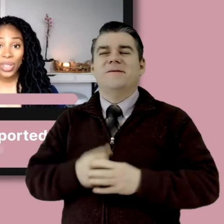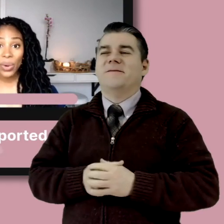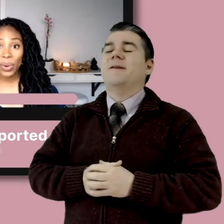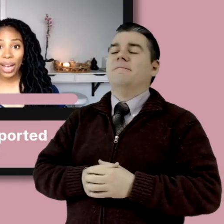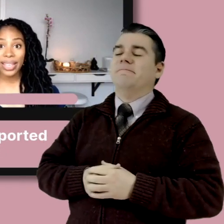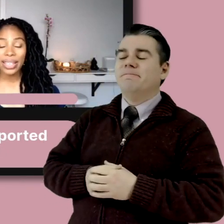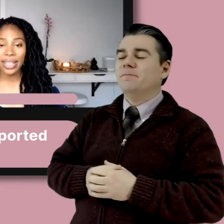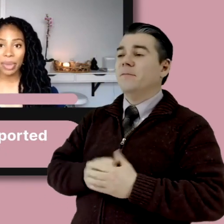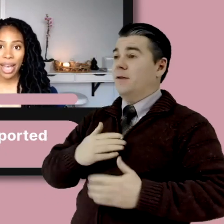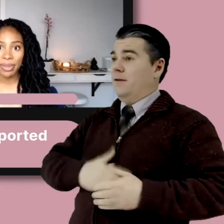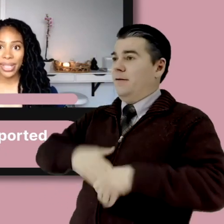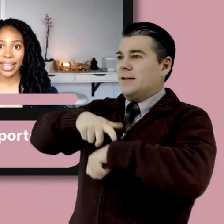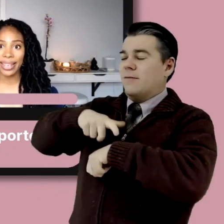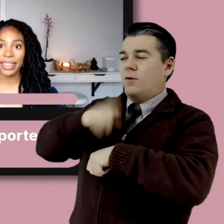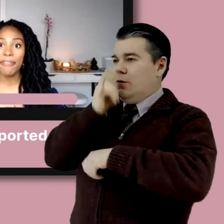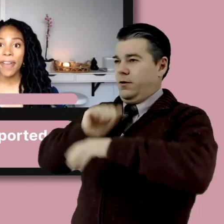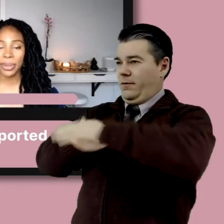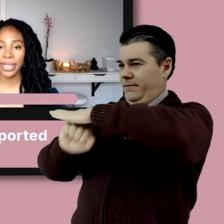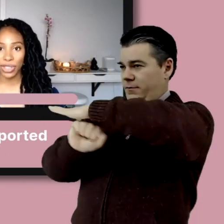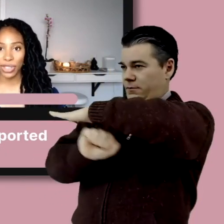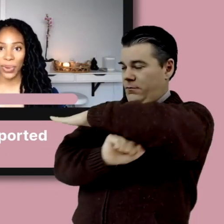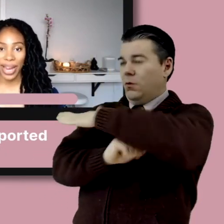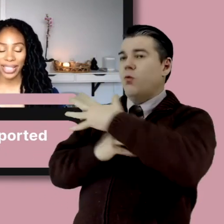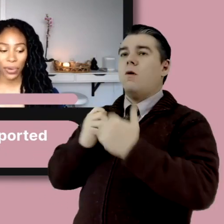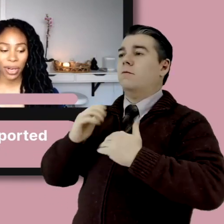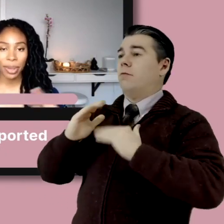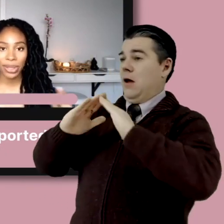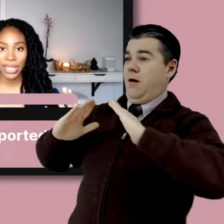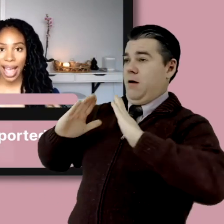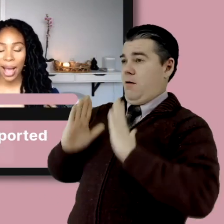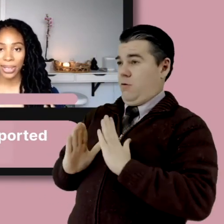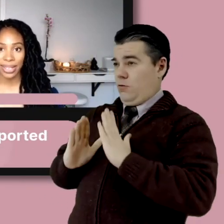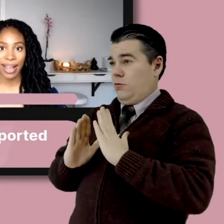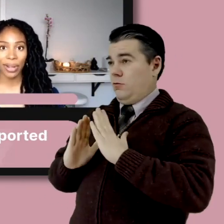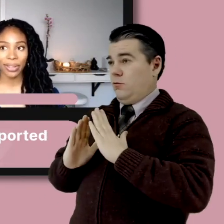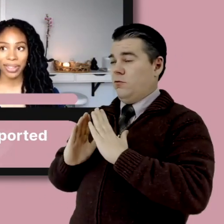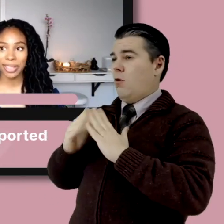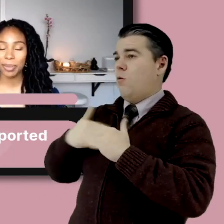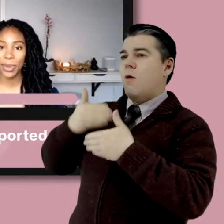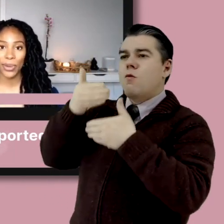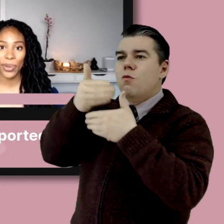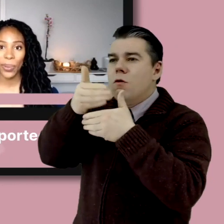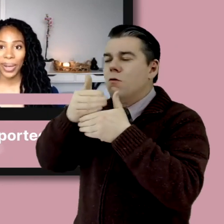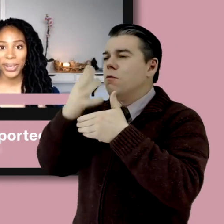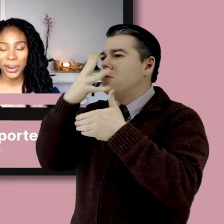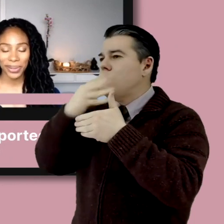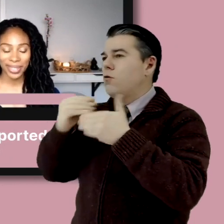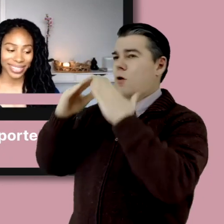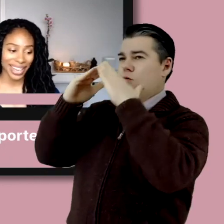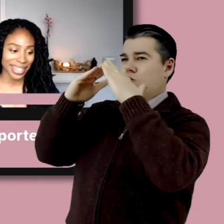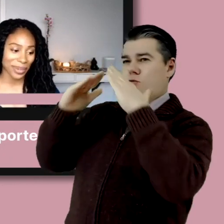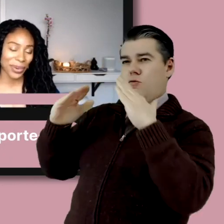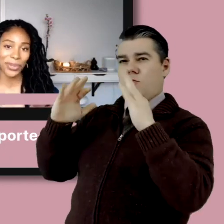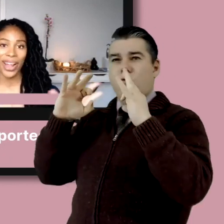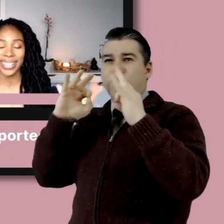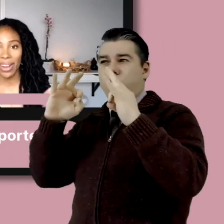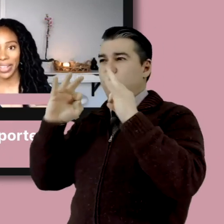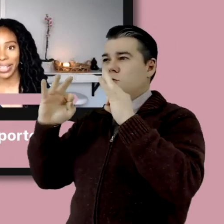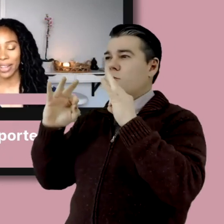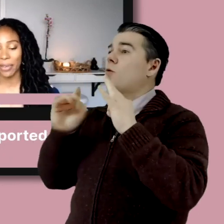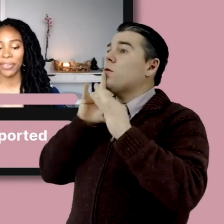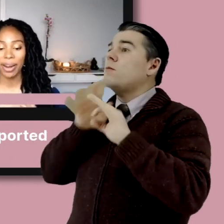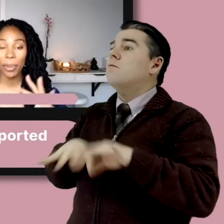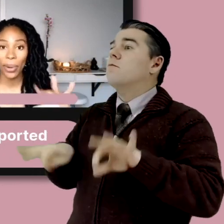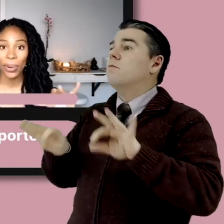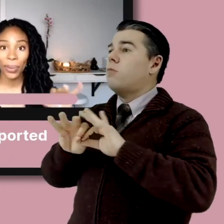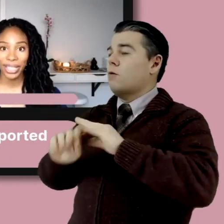Yeah. So again, tummy time's like the foundation, right? So if we're going to build a house and have all of these beautiful windows and like roof lines and all that